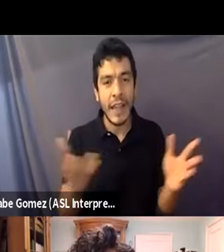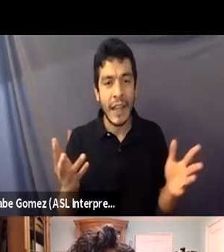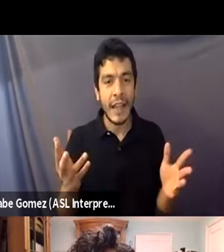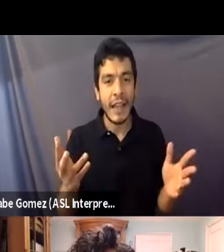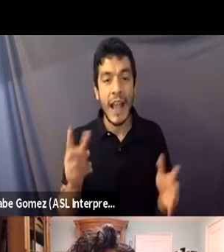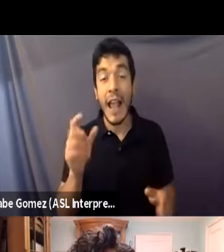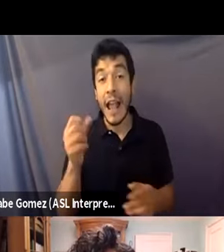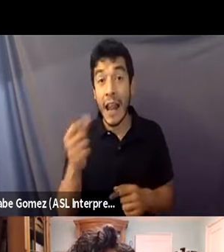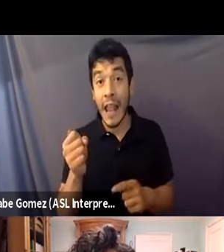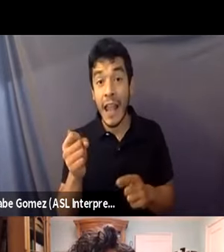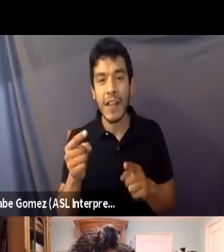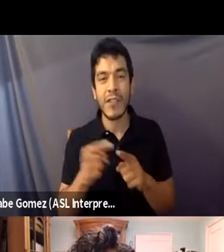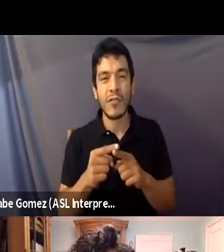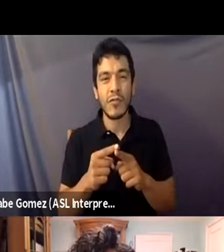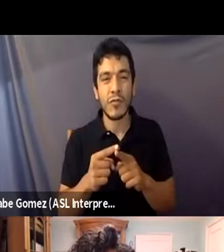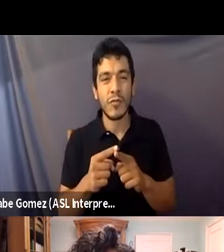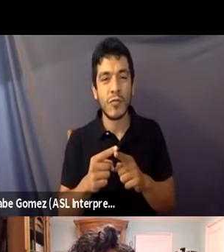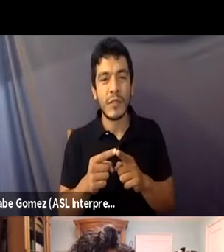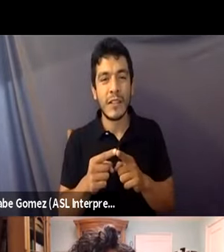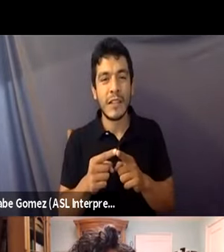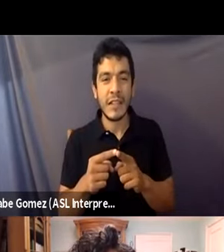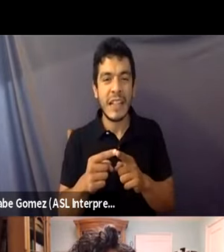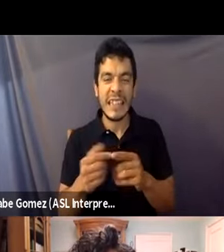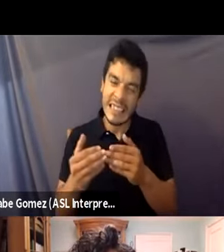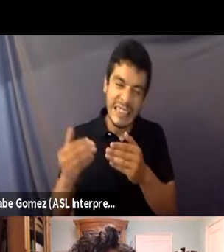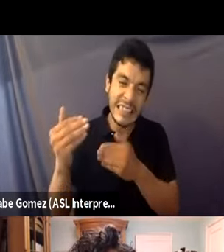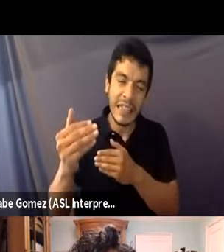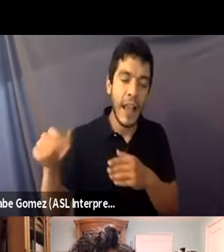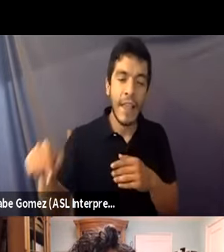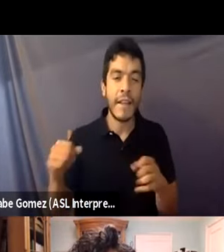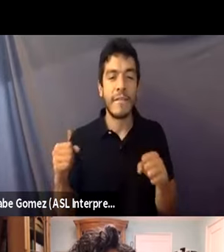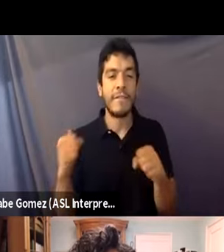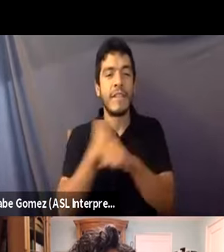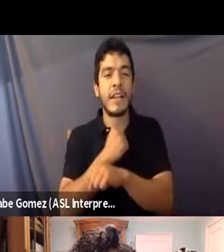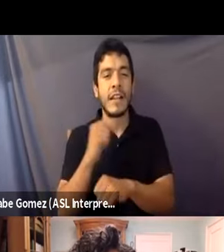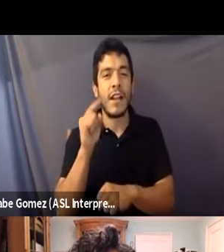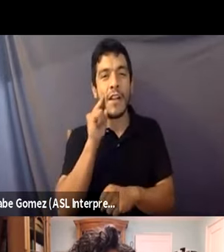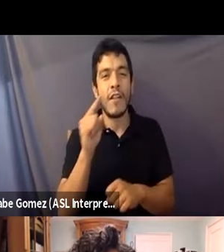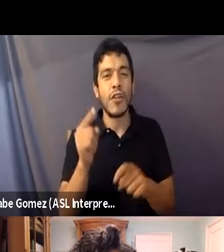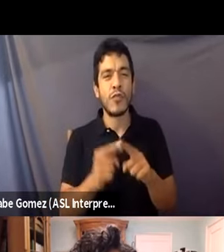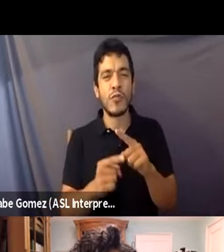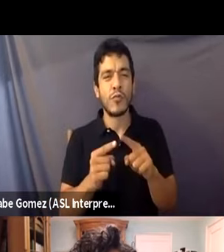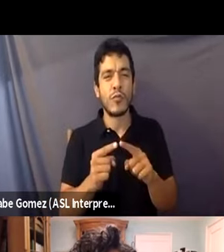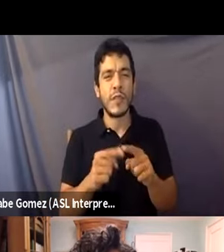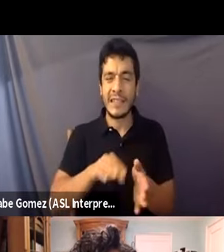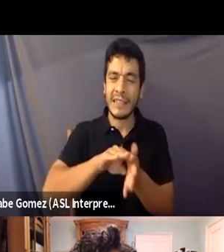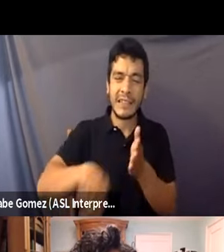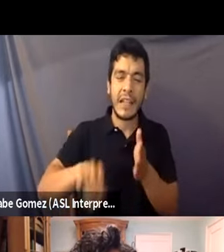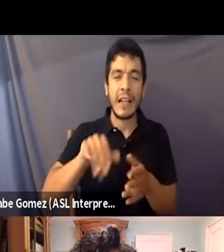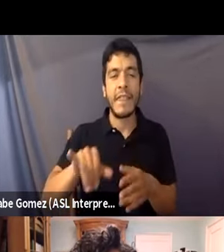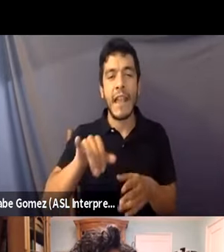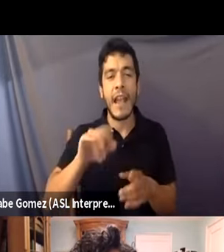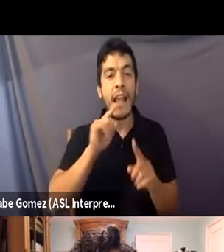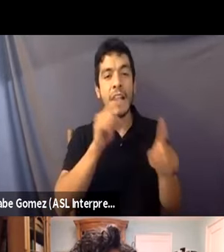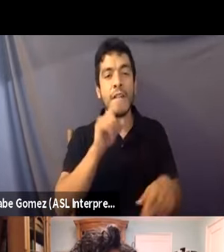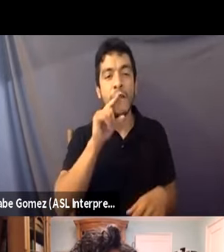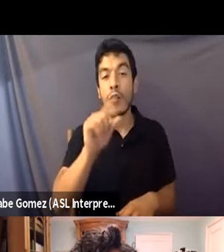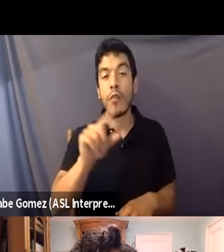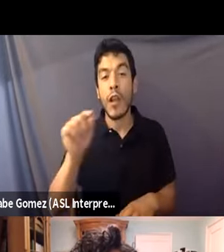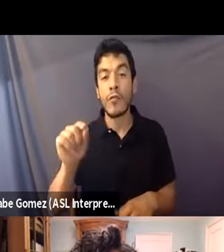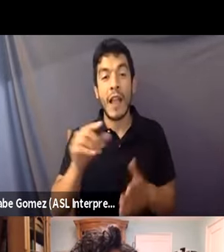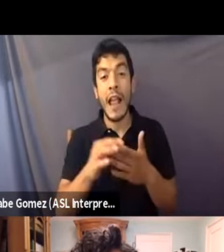to extend this fight for, to discredit the results of the 2020 election. And it's because what?